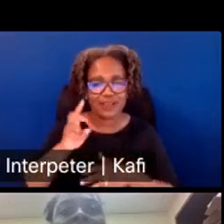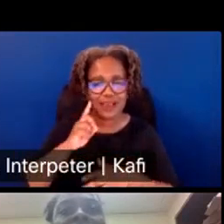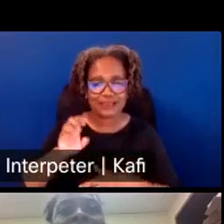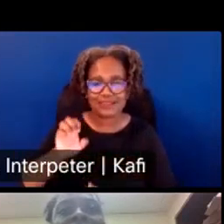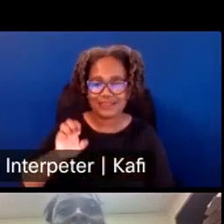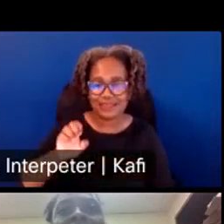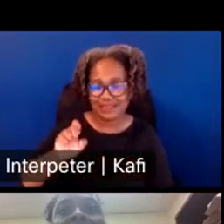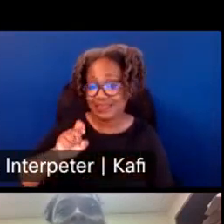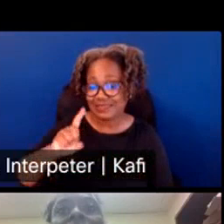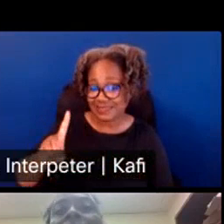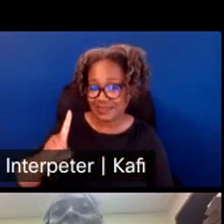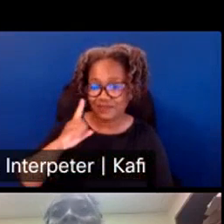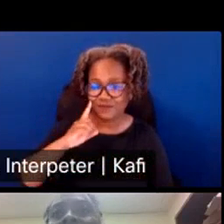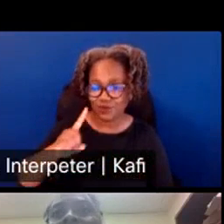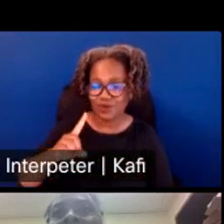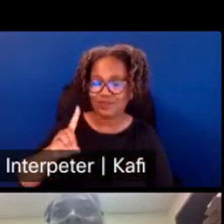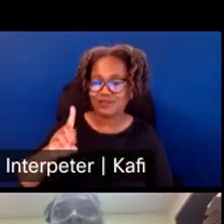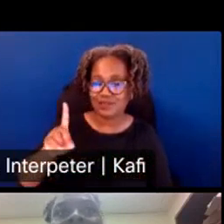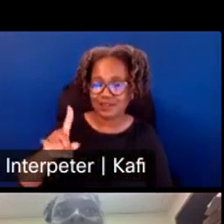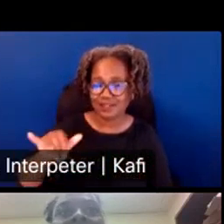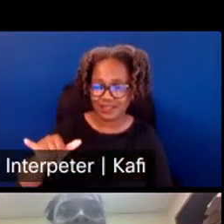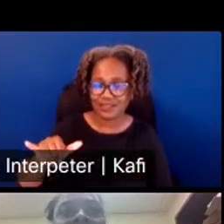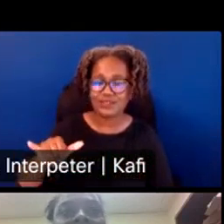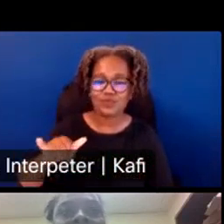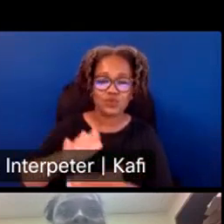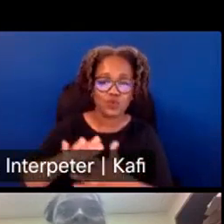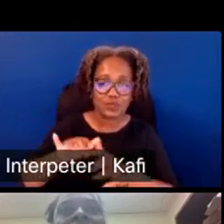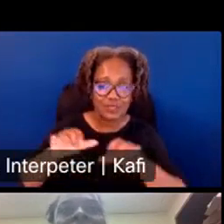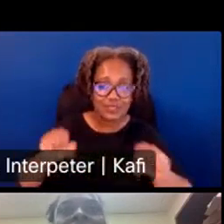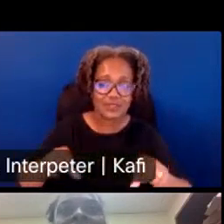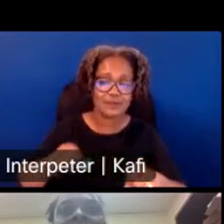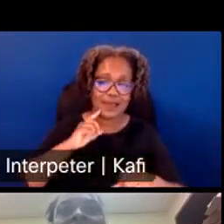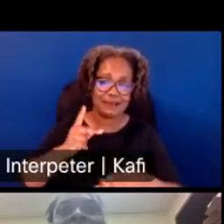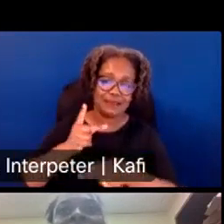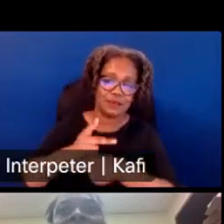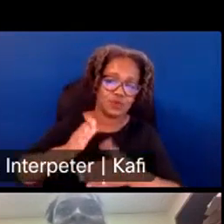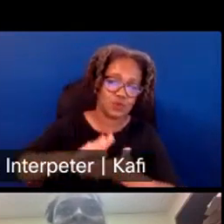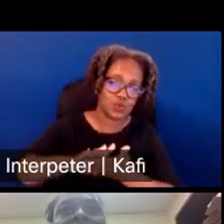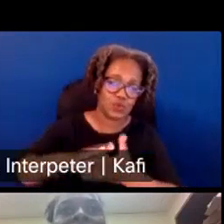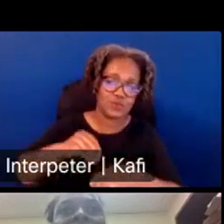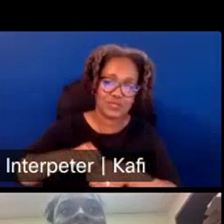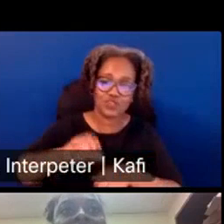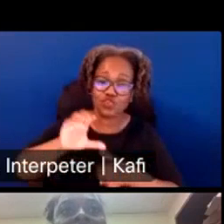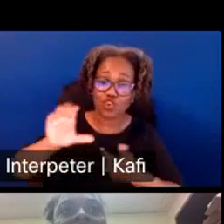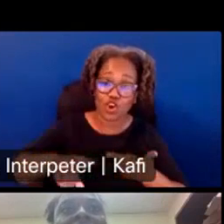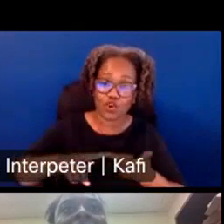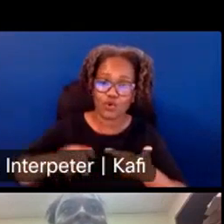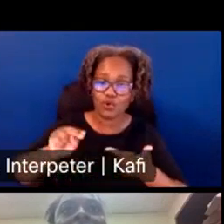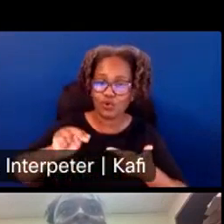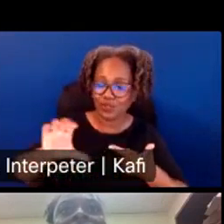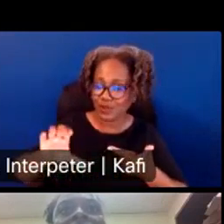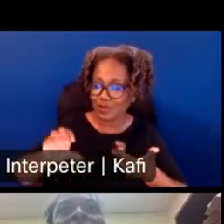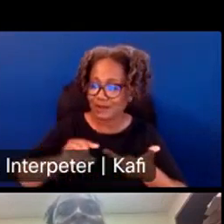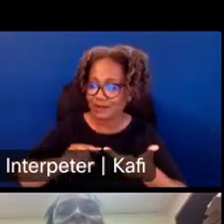with locations in Chicago, Washington, D.C., and Greensboro. And she stays involved in the community volunteering